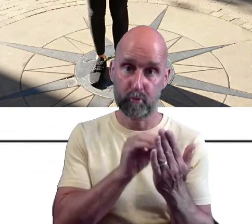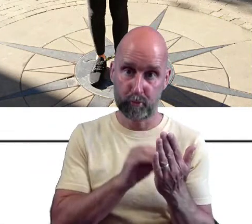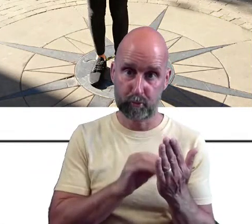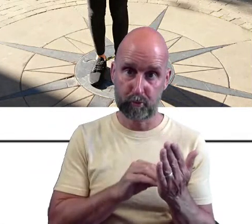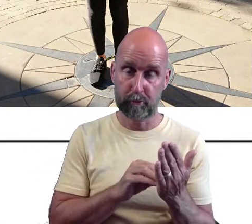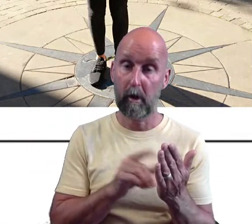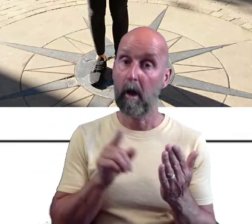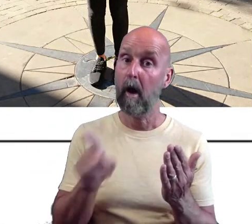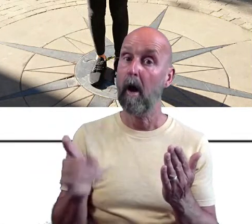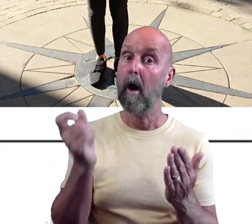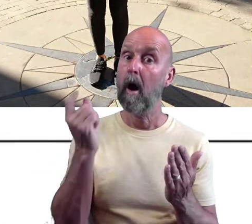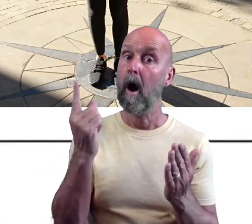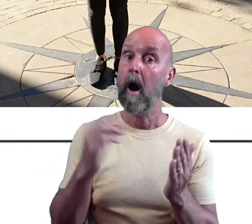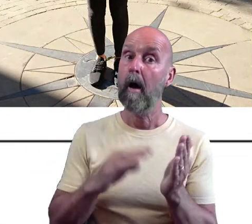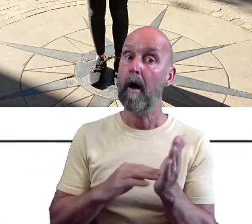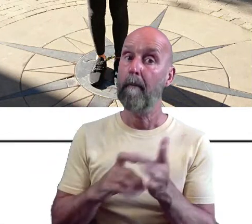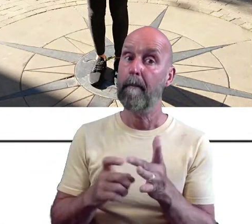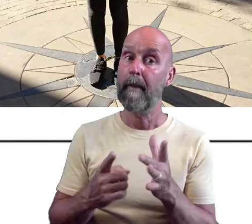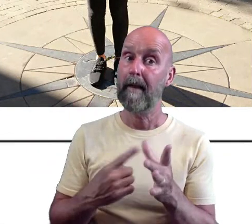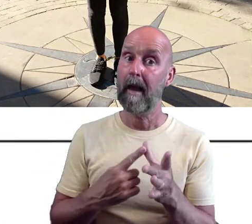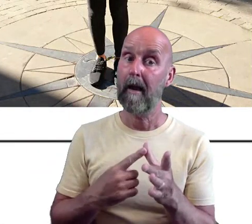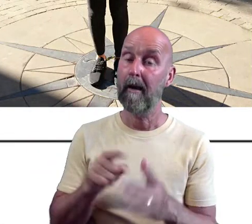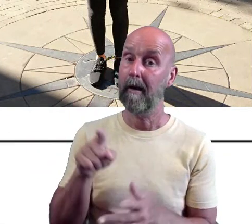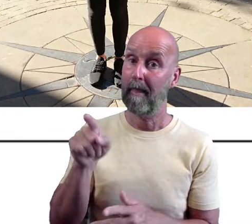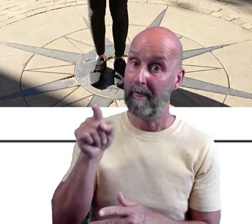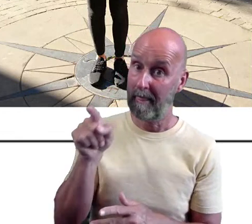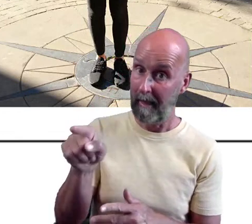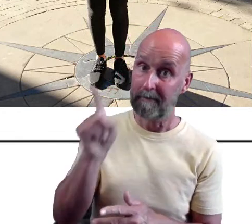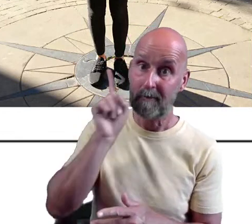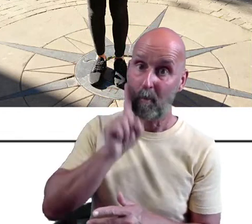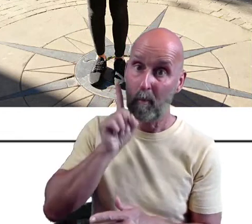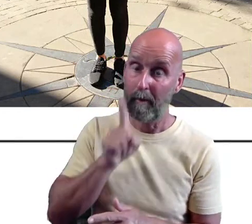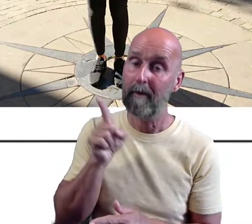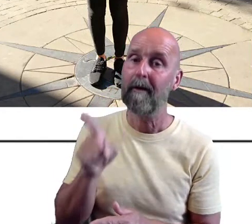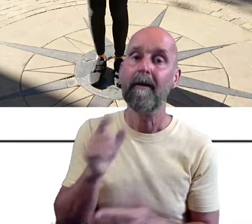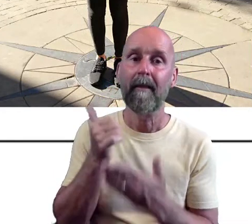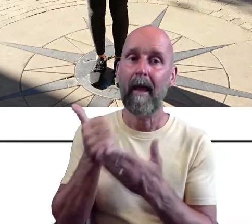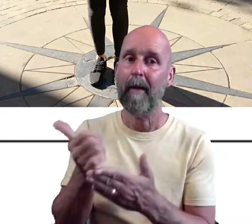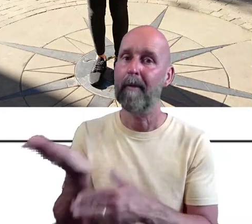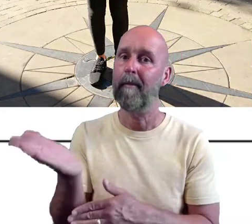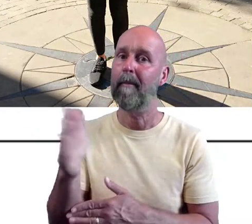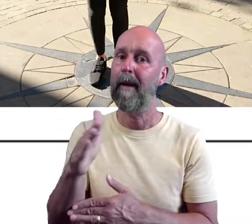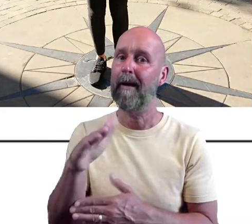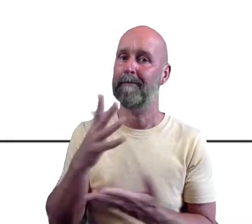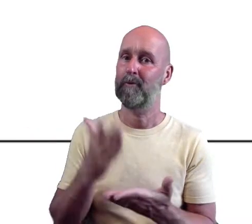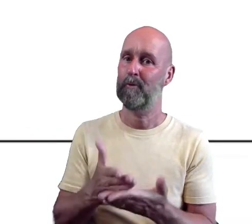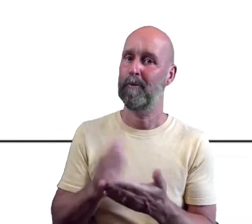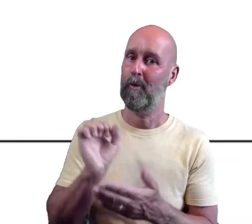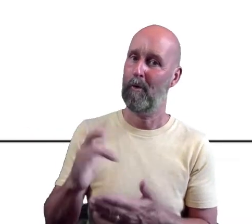Augustina that they'd realized they'd successfully managed to help her return to the present.